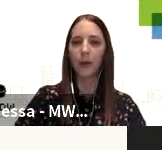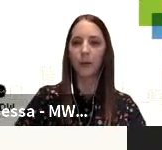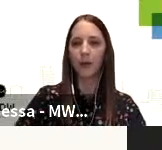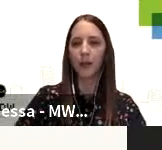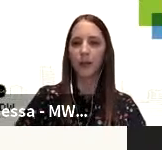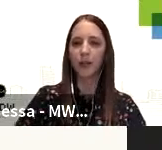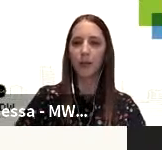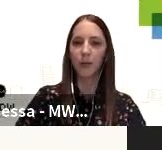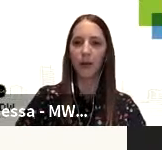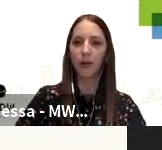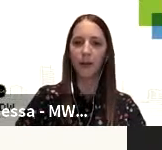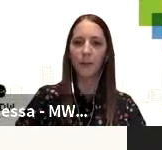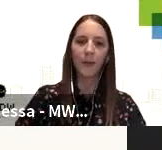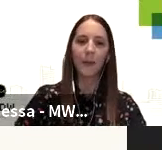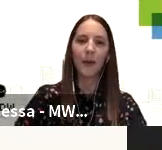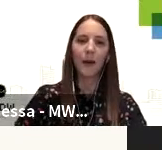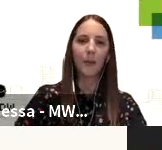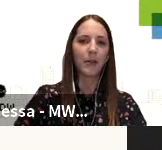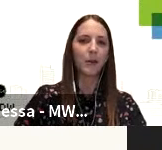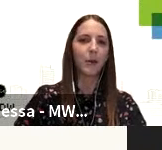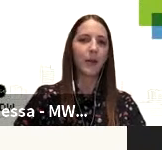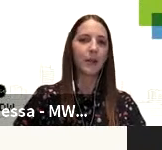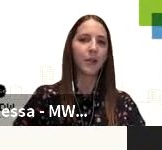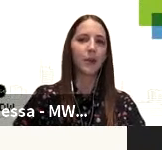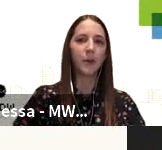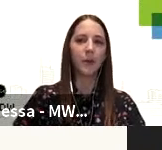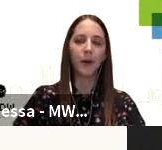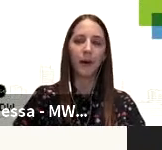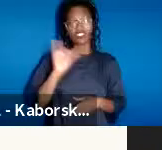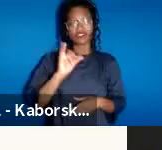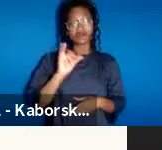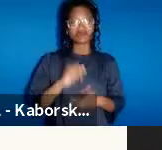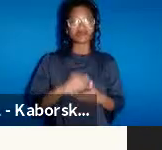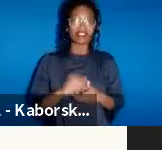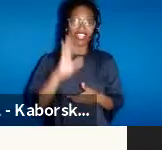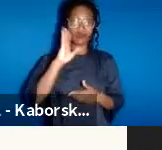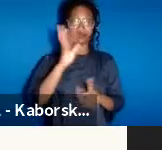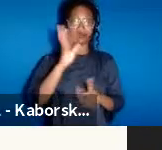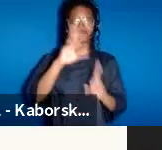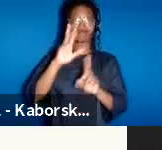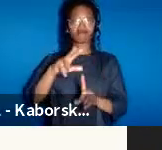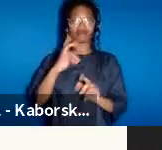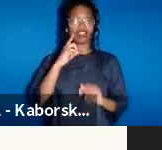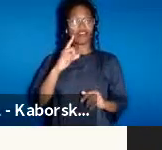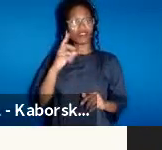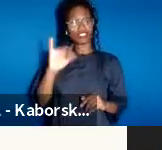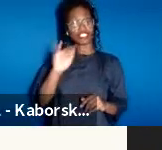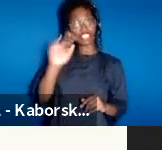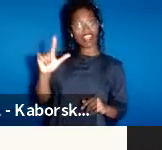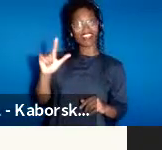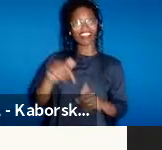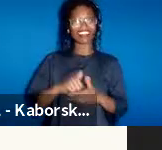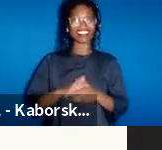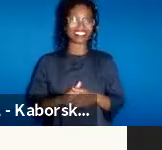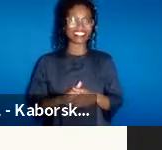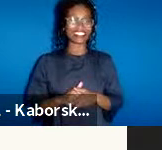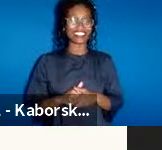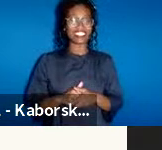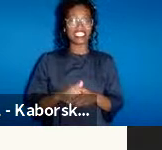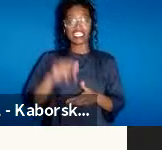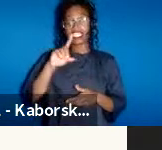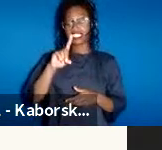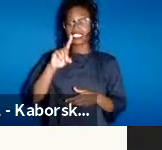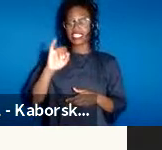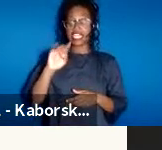we really appreciate the support. I'm also going to hand it off to Jill Nicol